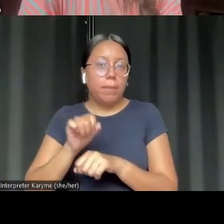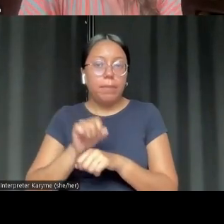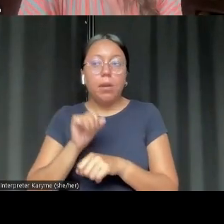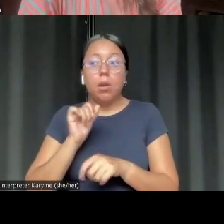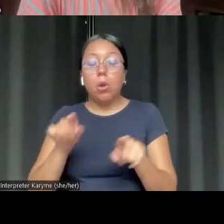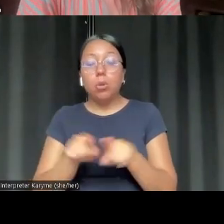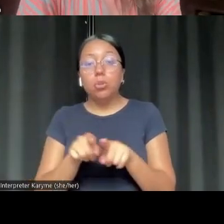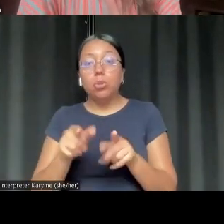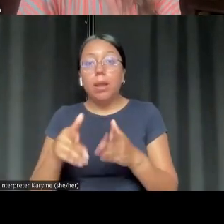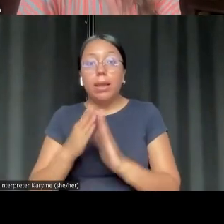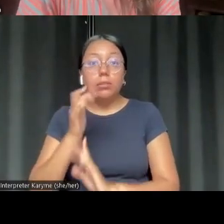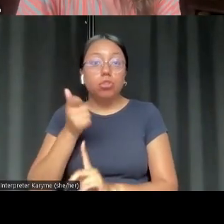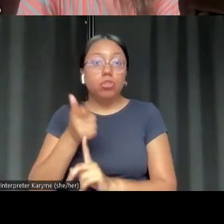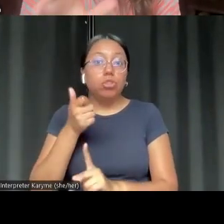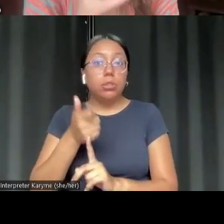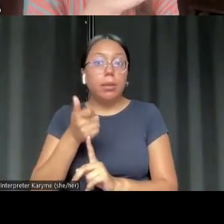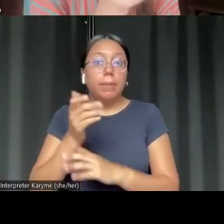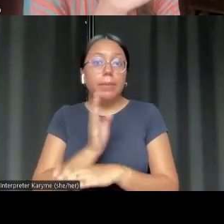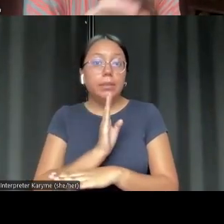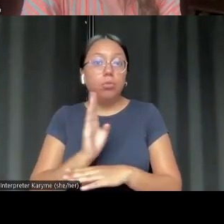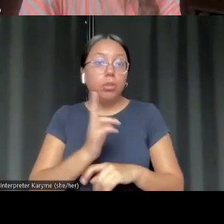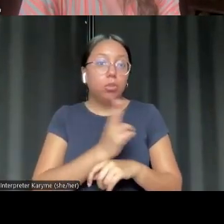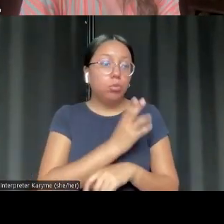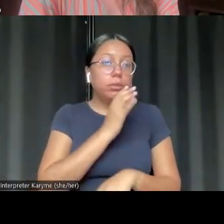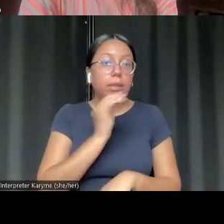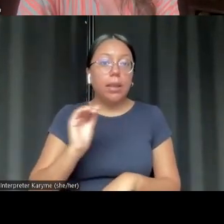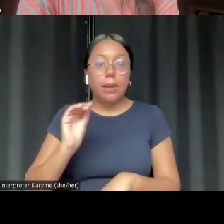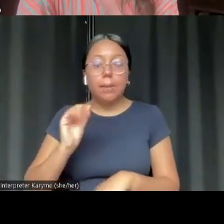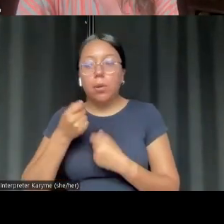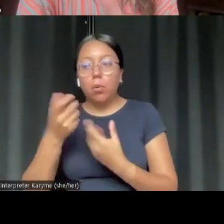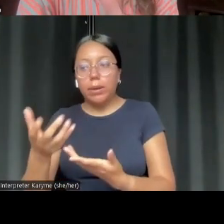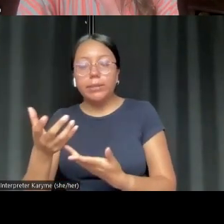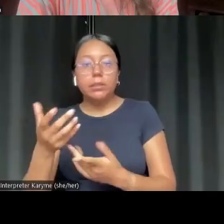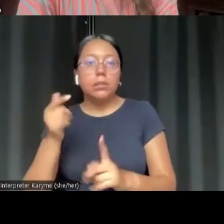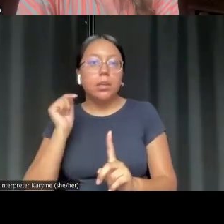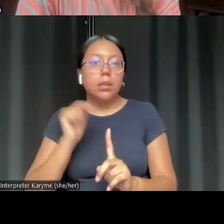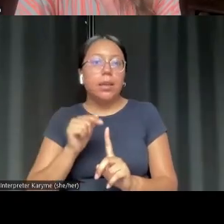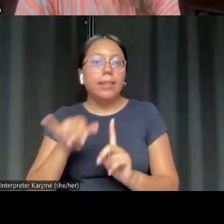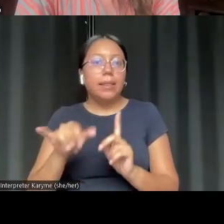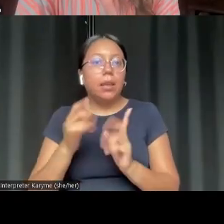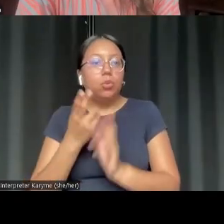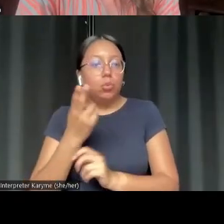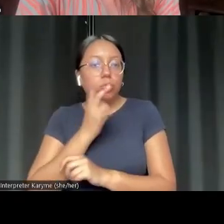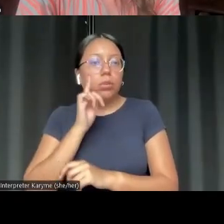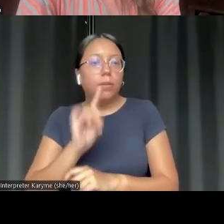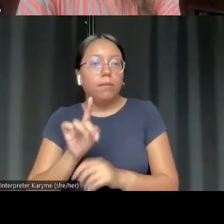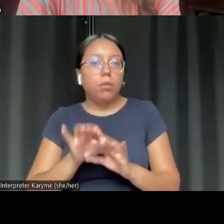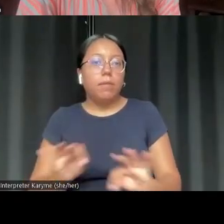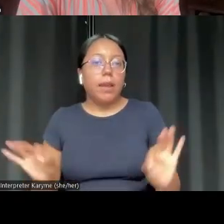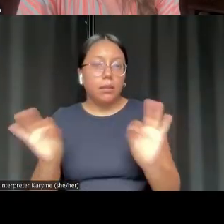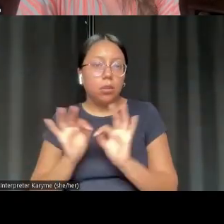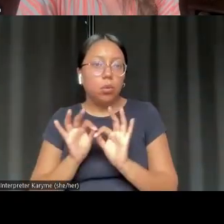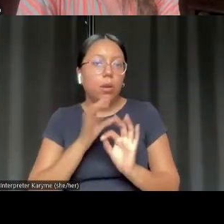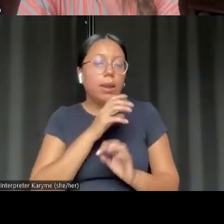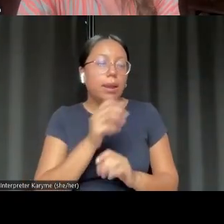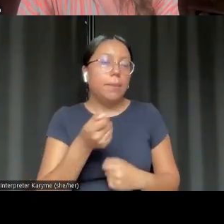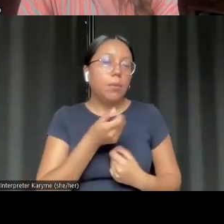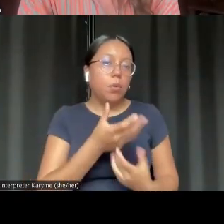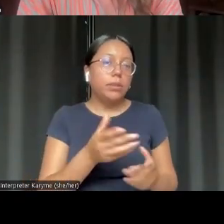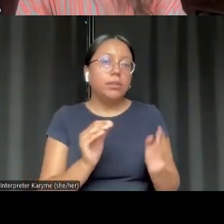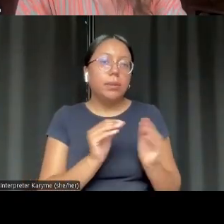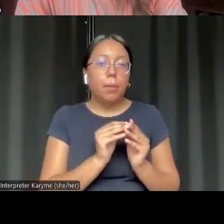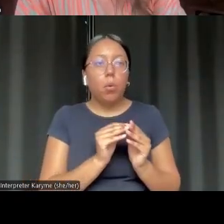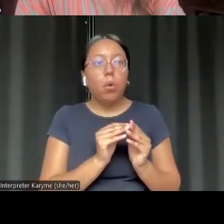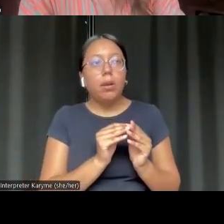and poetics you want your work to live, where use value kind of ends on standardization and poetics on the artistic